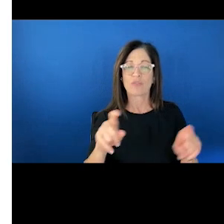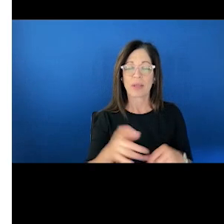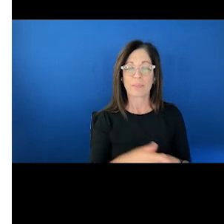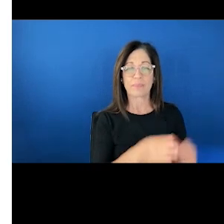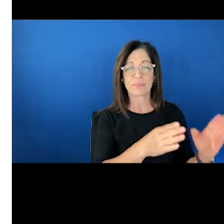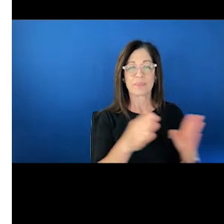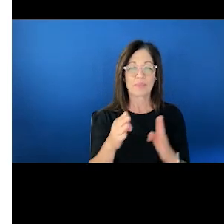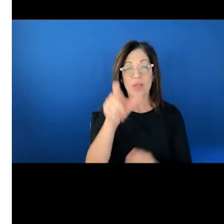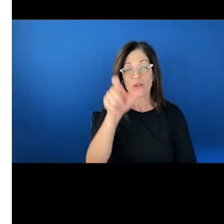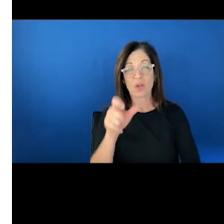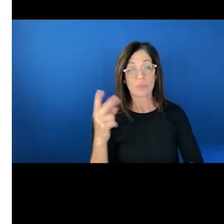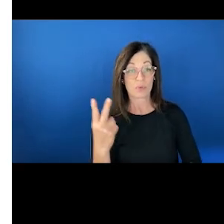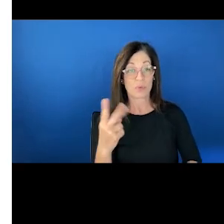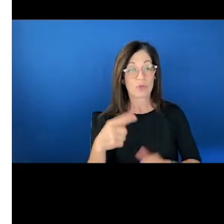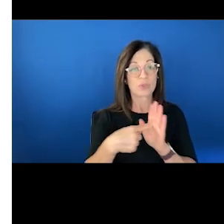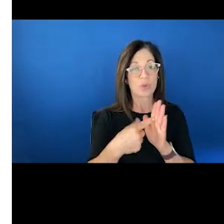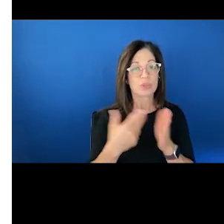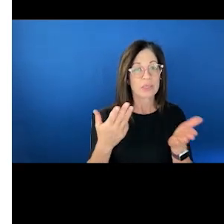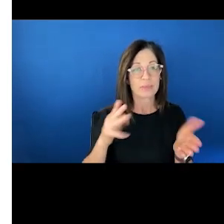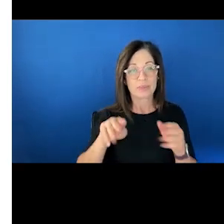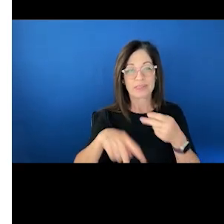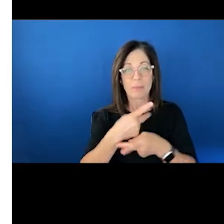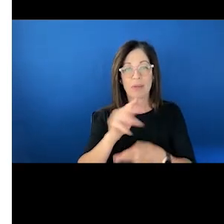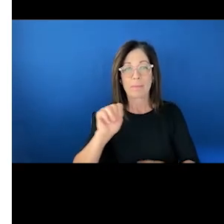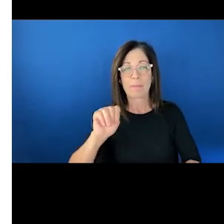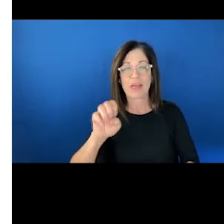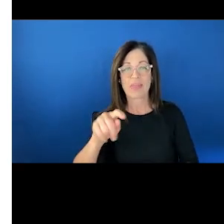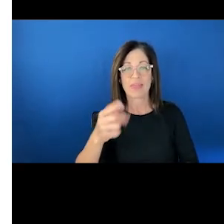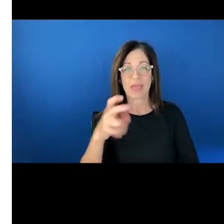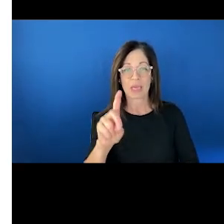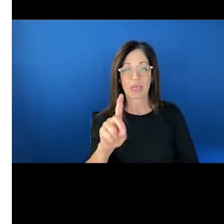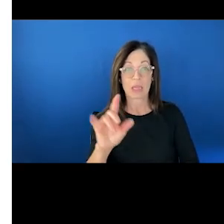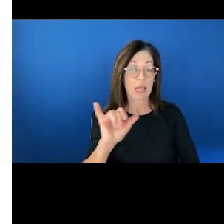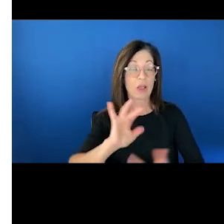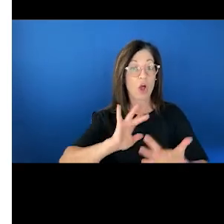Column 2 states the methods. Online survey.